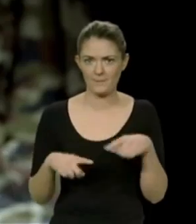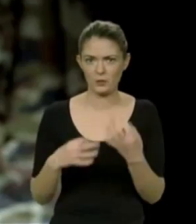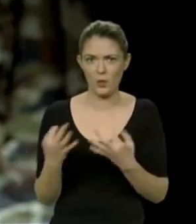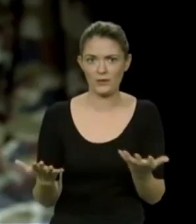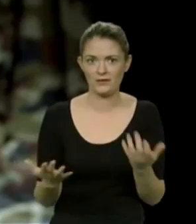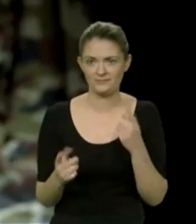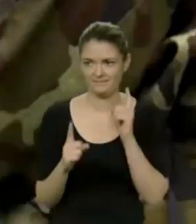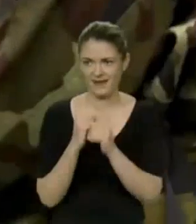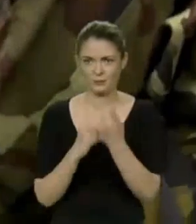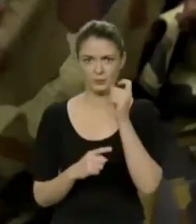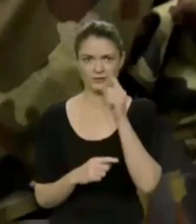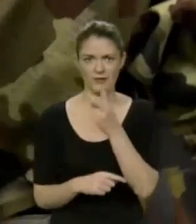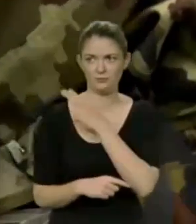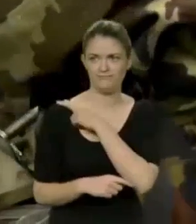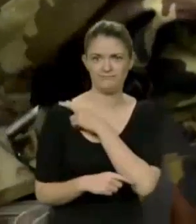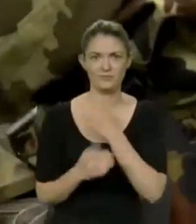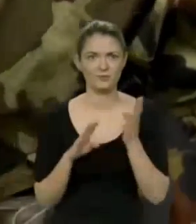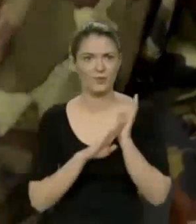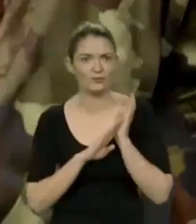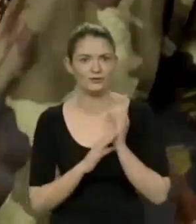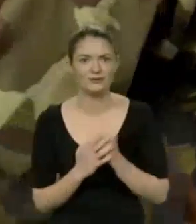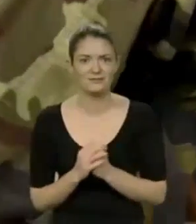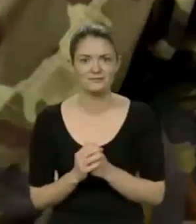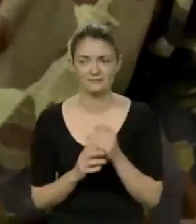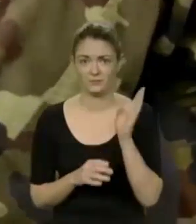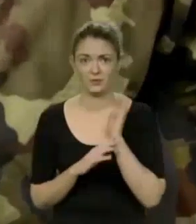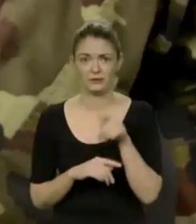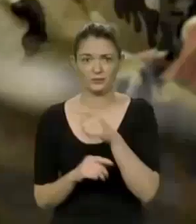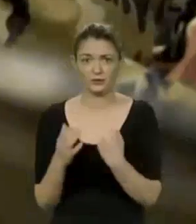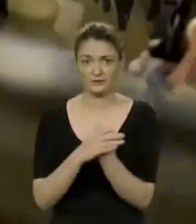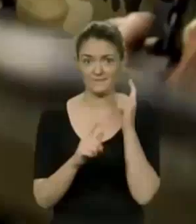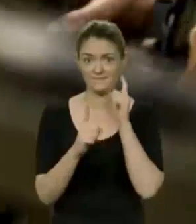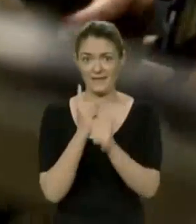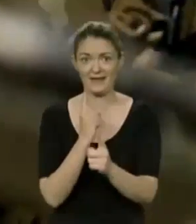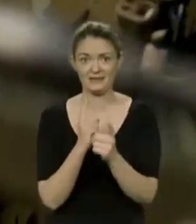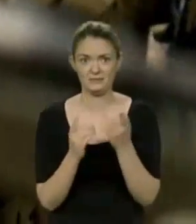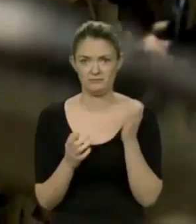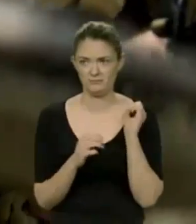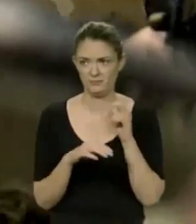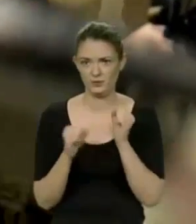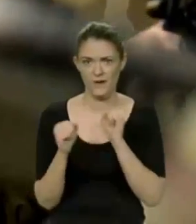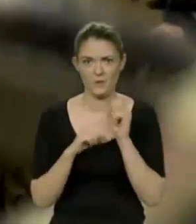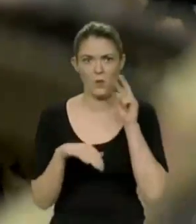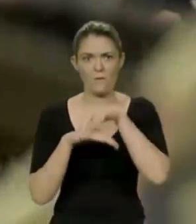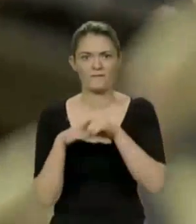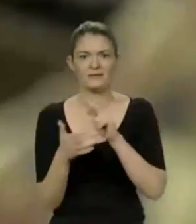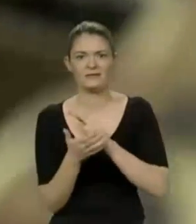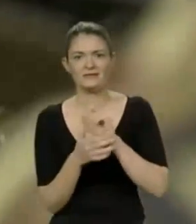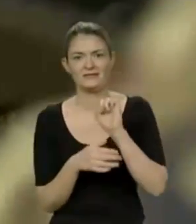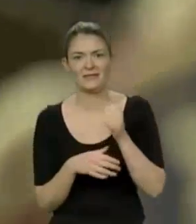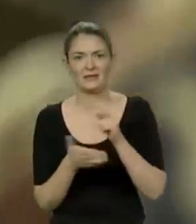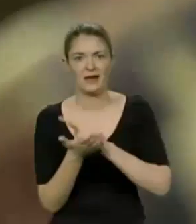as a 2-star soldier. Recruits who successfully pass out could be serving overseas within 18 months. They must be trained for